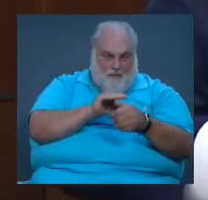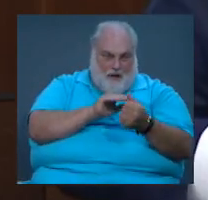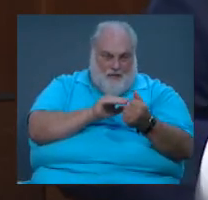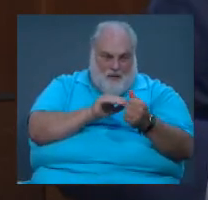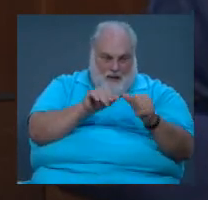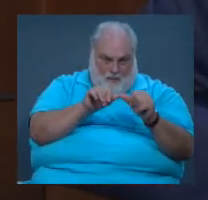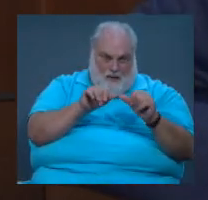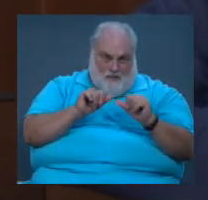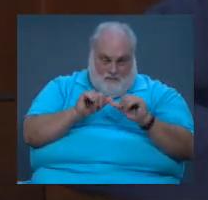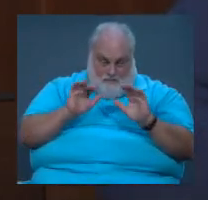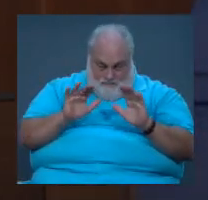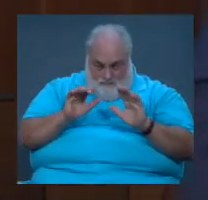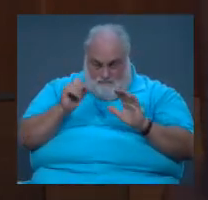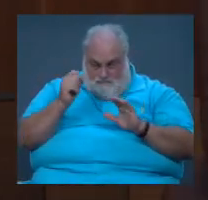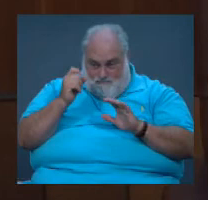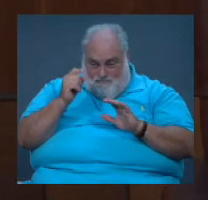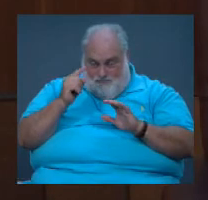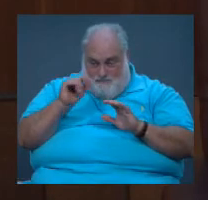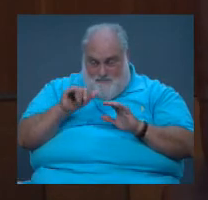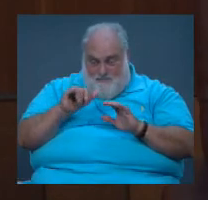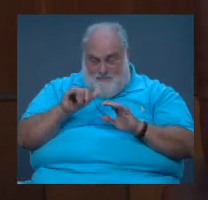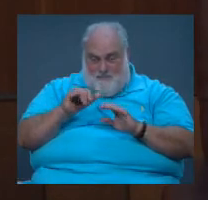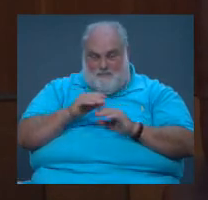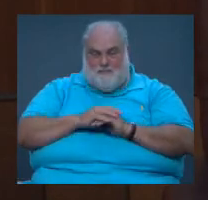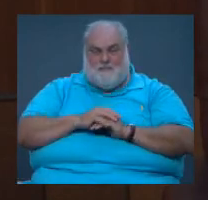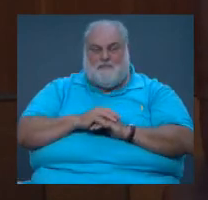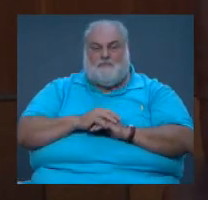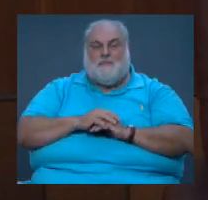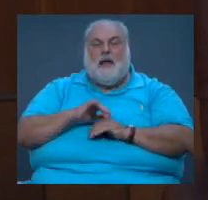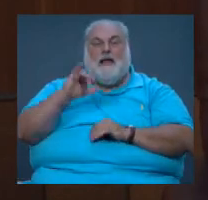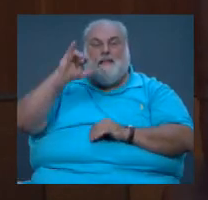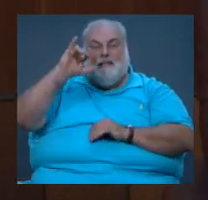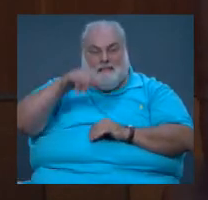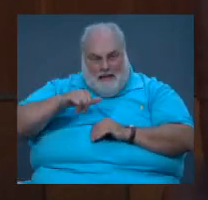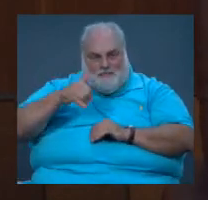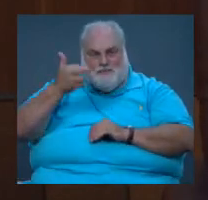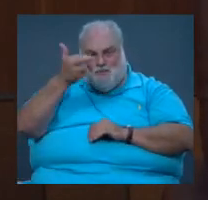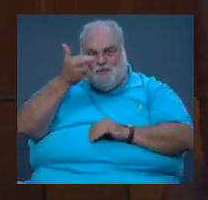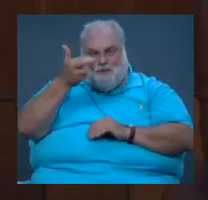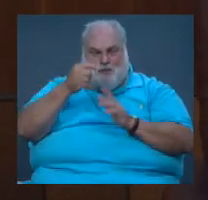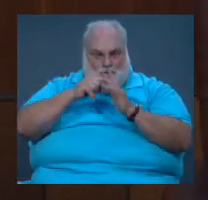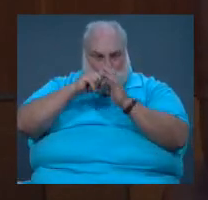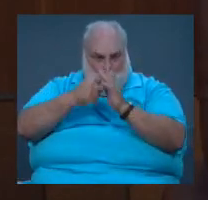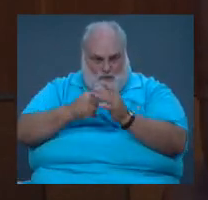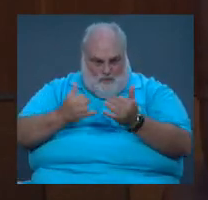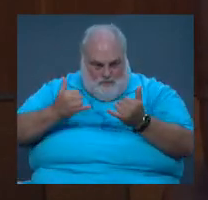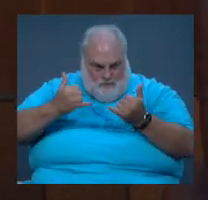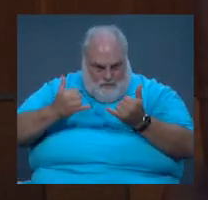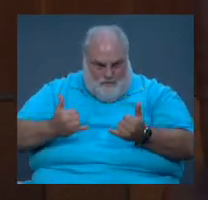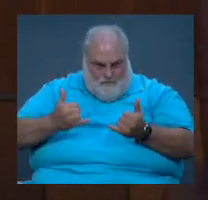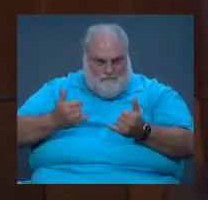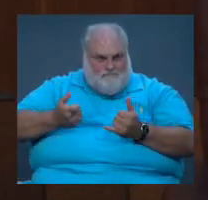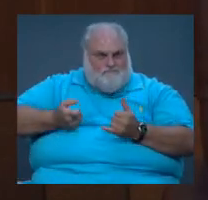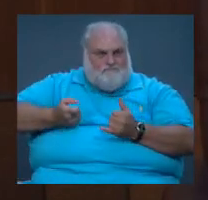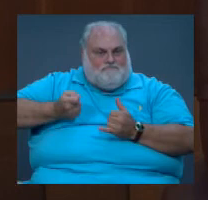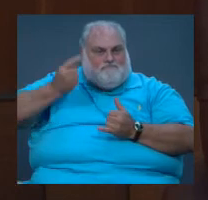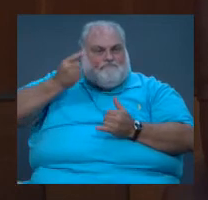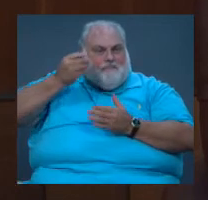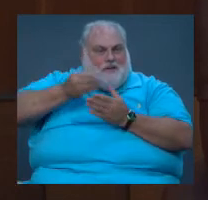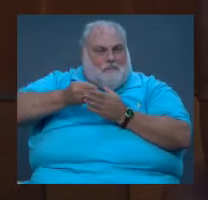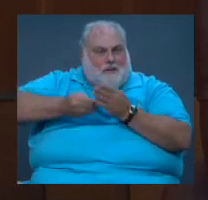from another area. And so when we come through this process, and again, that's the reason why I wanted us to start early, understanding the